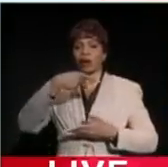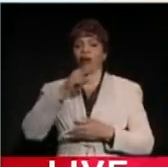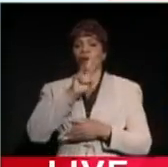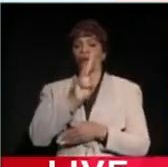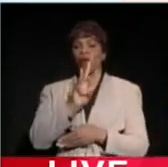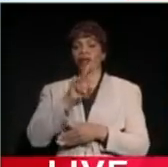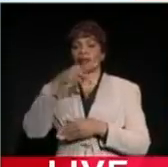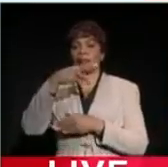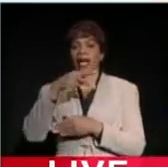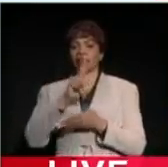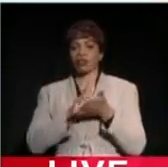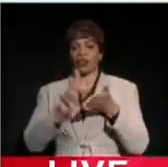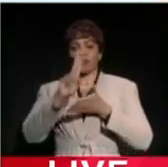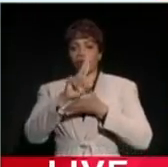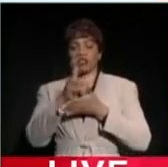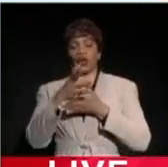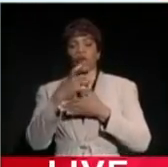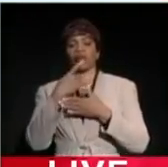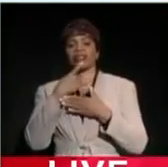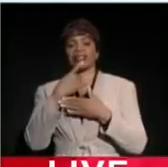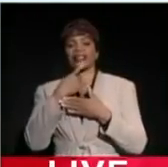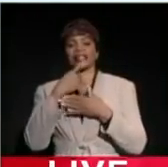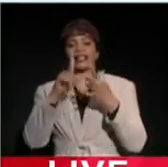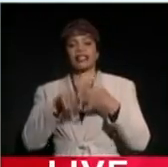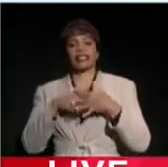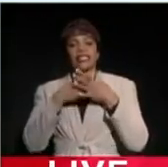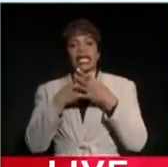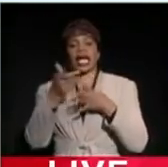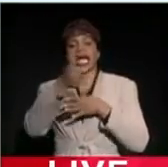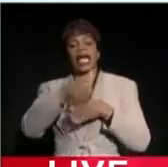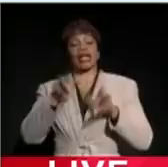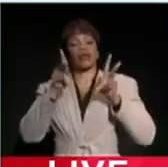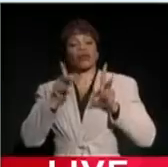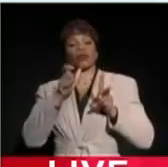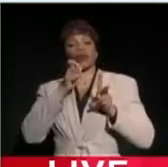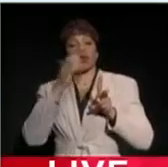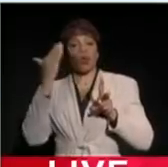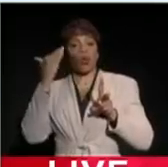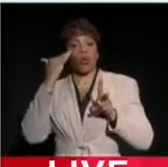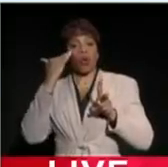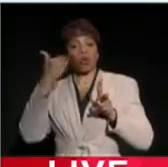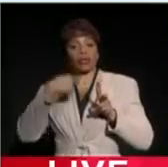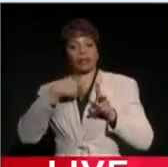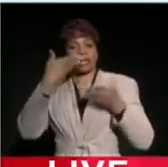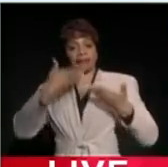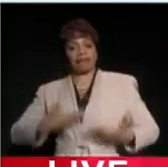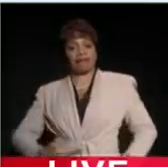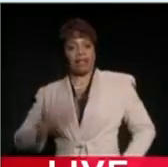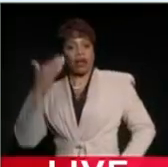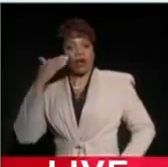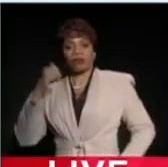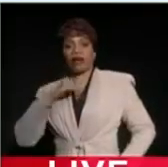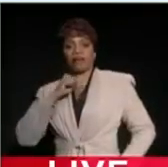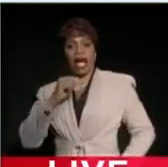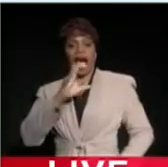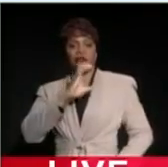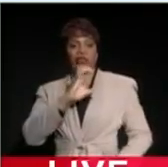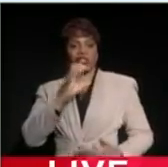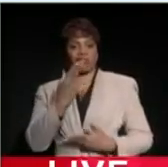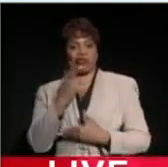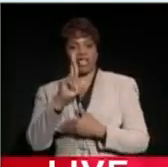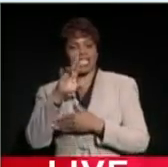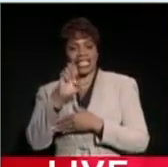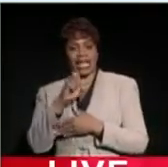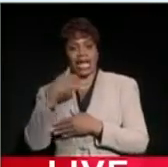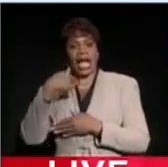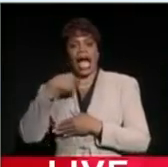to say, to start, quite frankly, anybody who knows me knows I'm not Chris Christie. I'm running